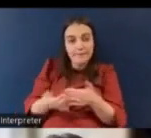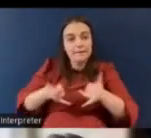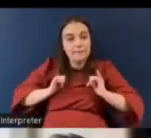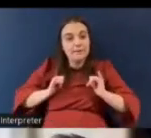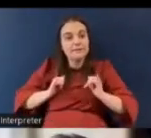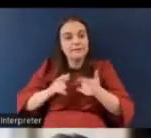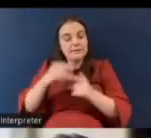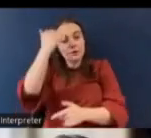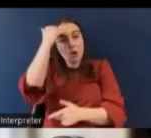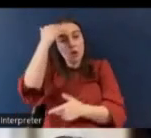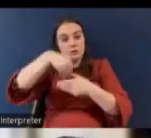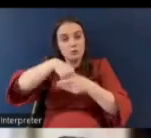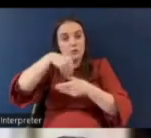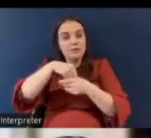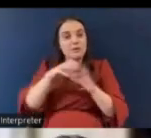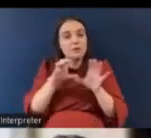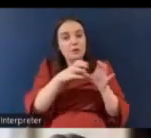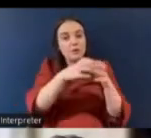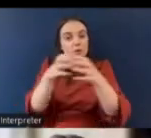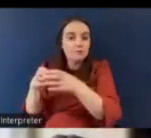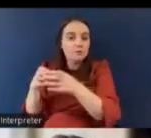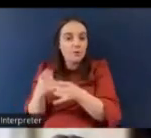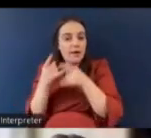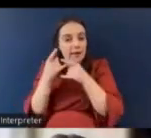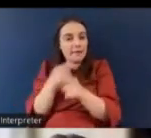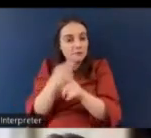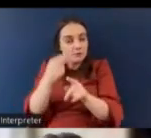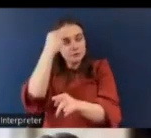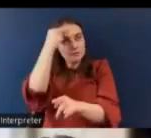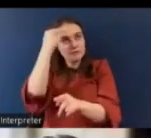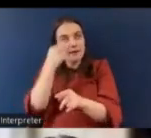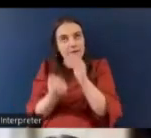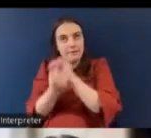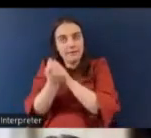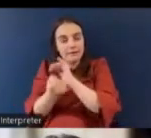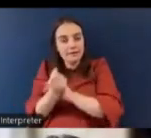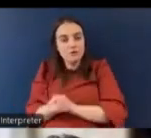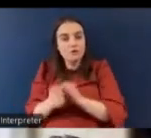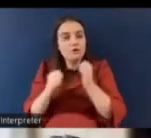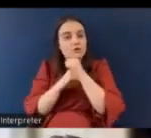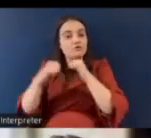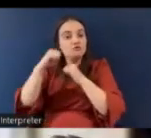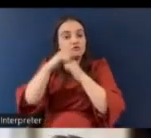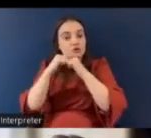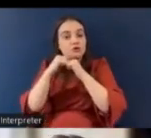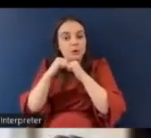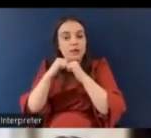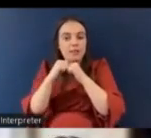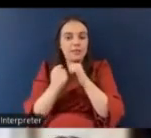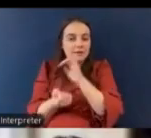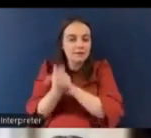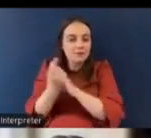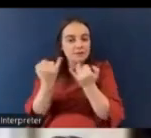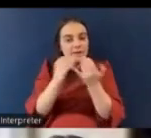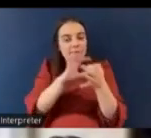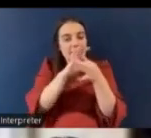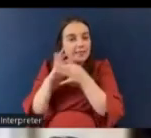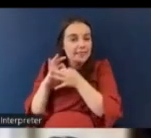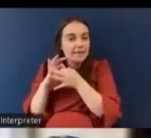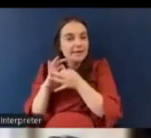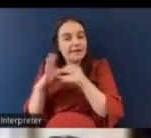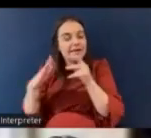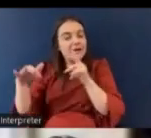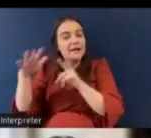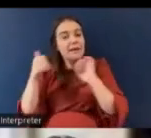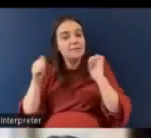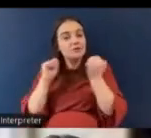really this toolkit helps you to understand these issues as structural issues. So linking climate change and climate